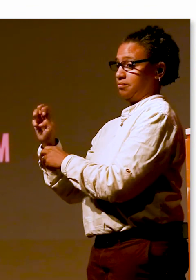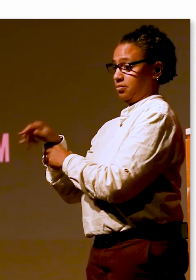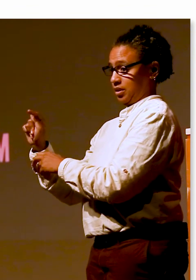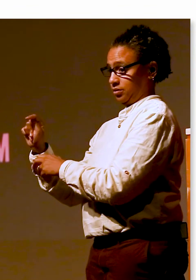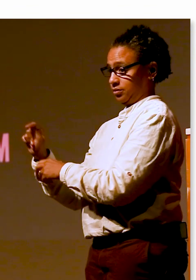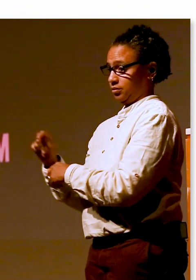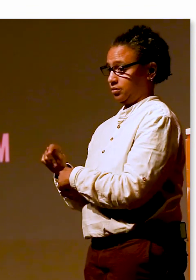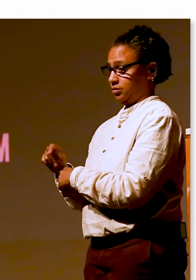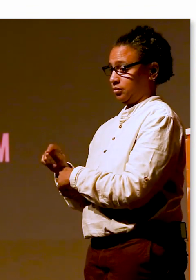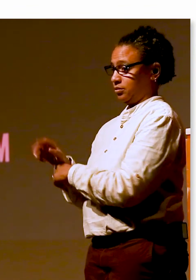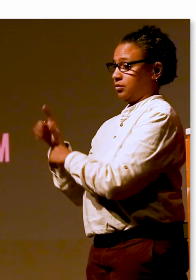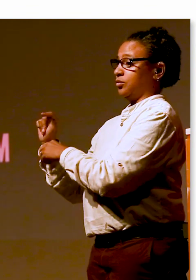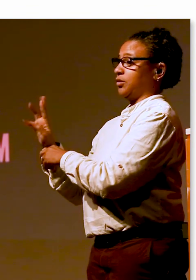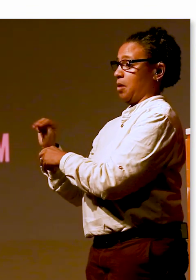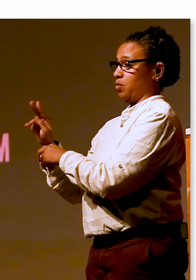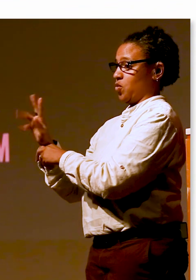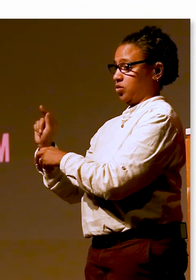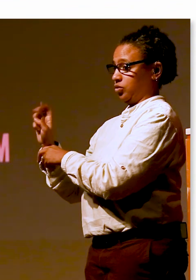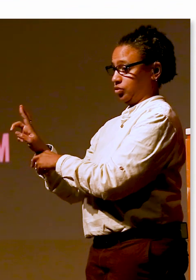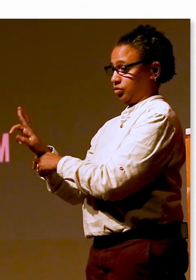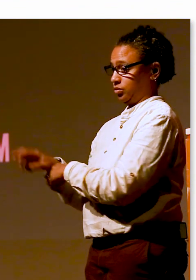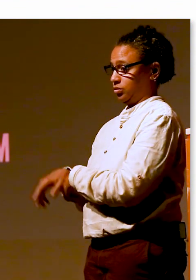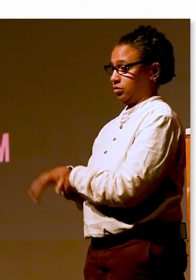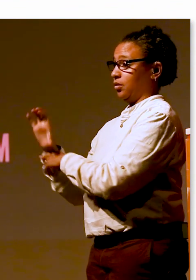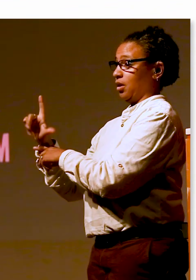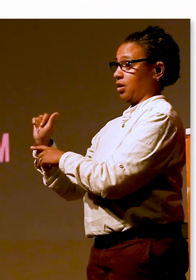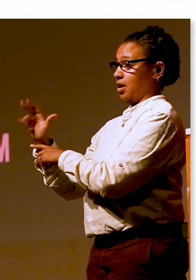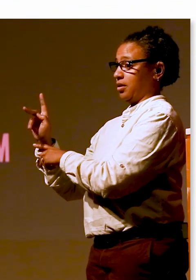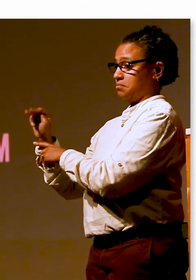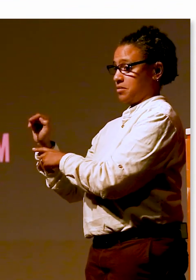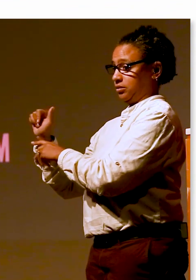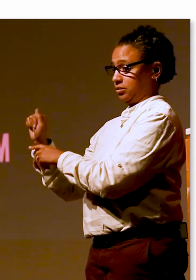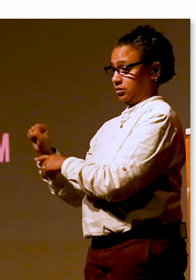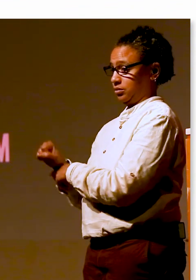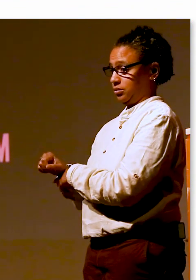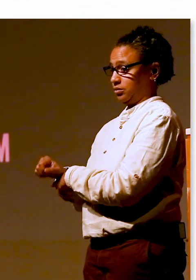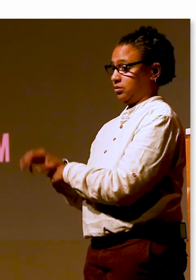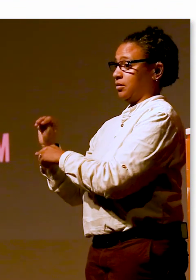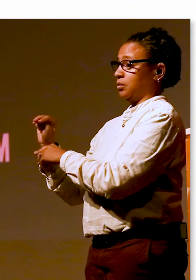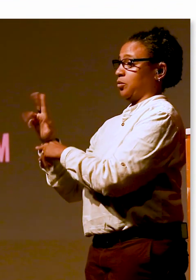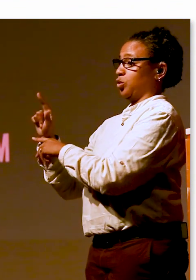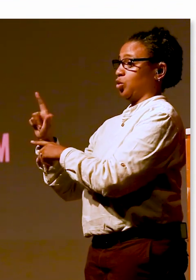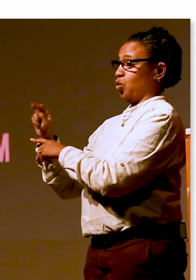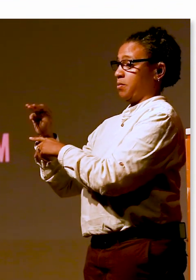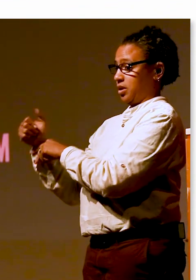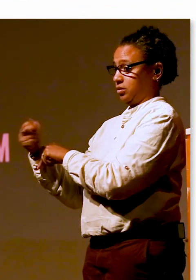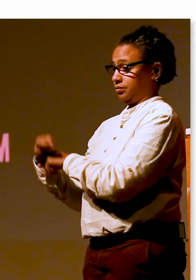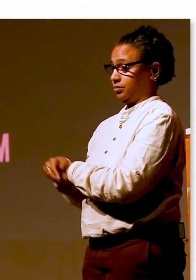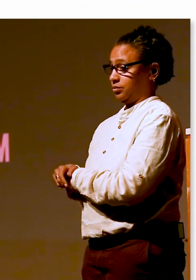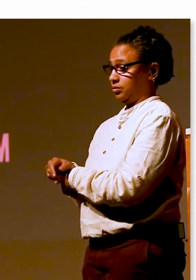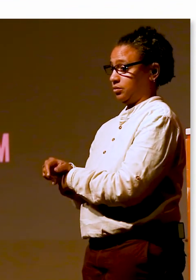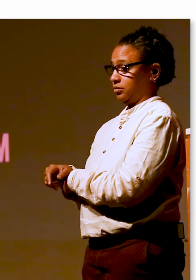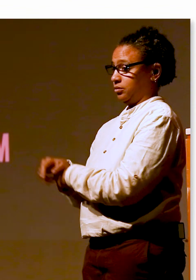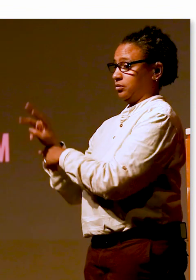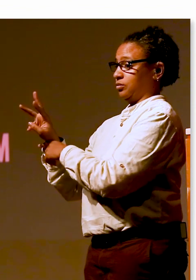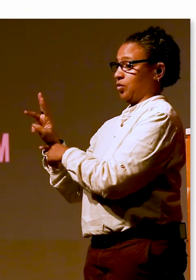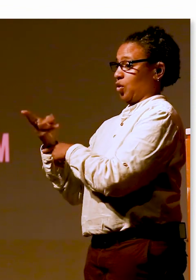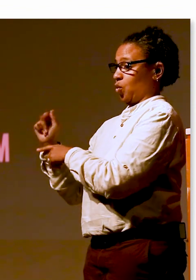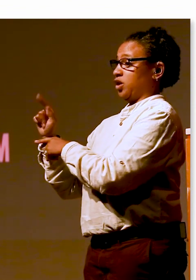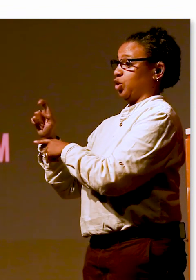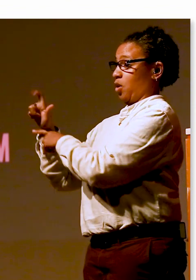Clackamas, Cathlamet, Molalla, Multnomah, and Watlala Chinook peoples, and the